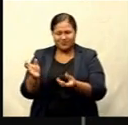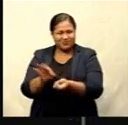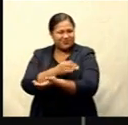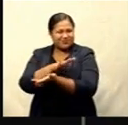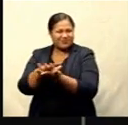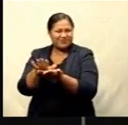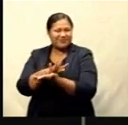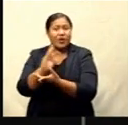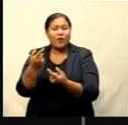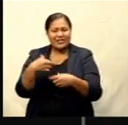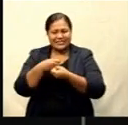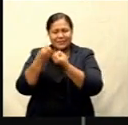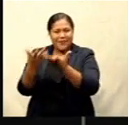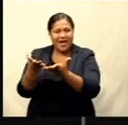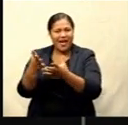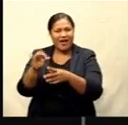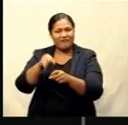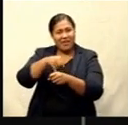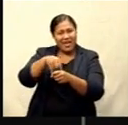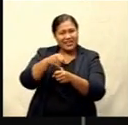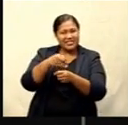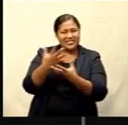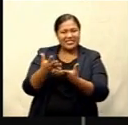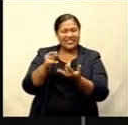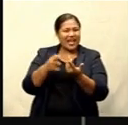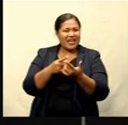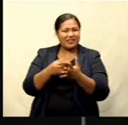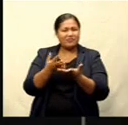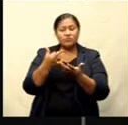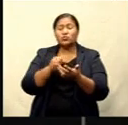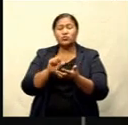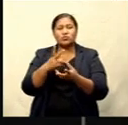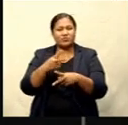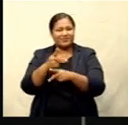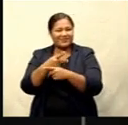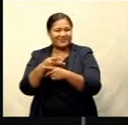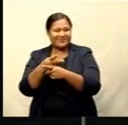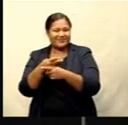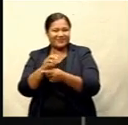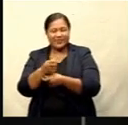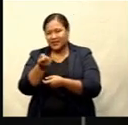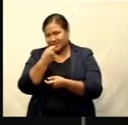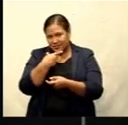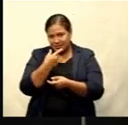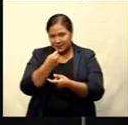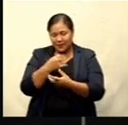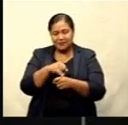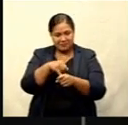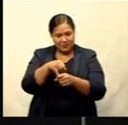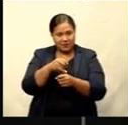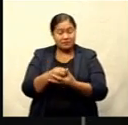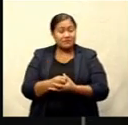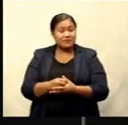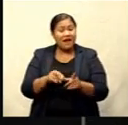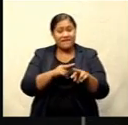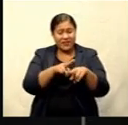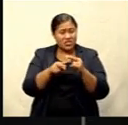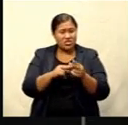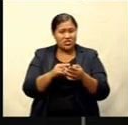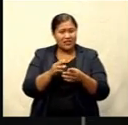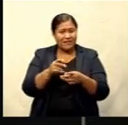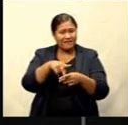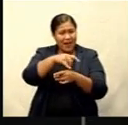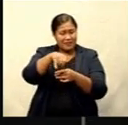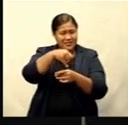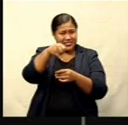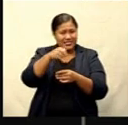in the supply of medicines and raw ingredients used to manufacture certain consumables. The Fiji Pharmaceutical Society president